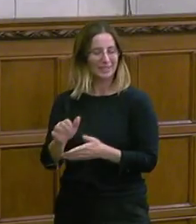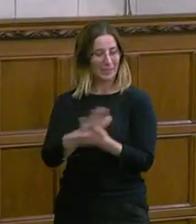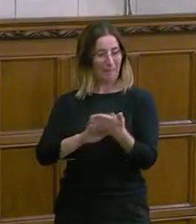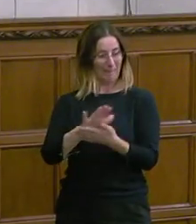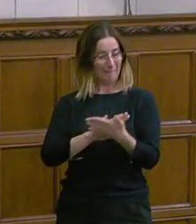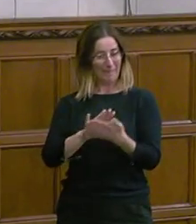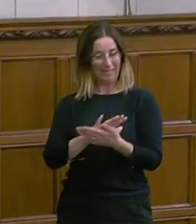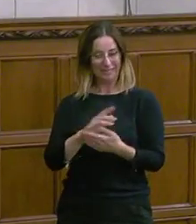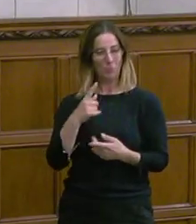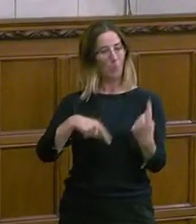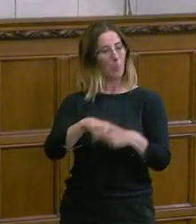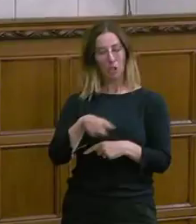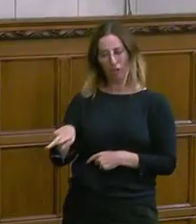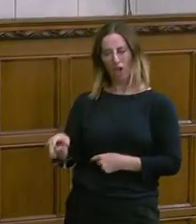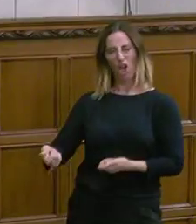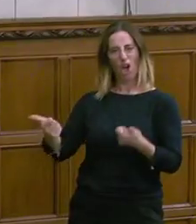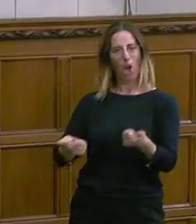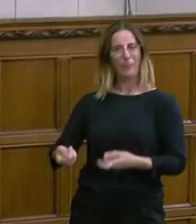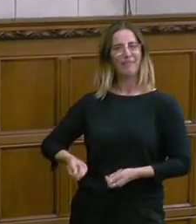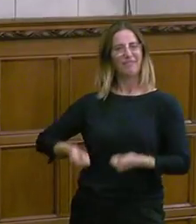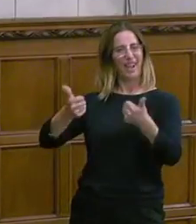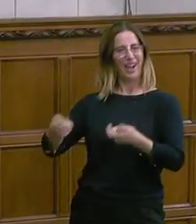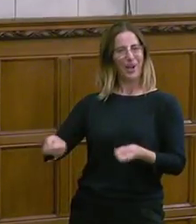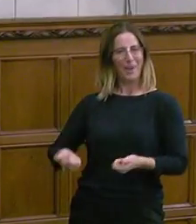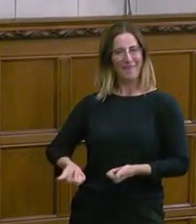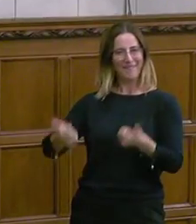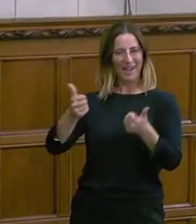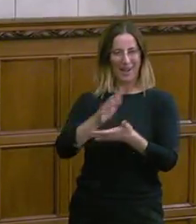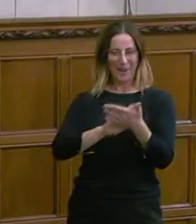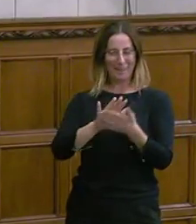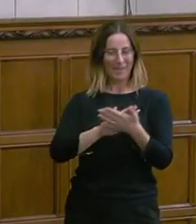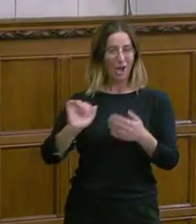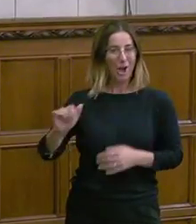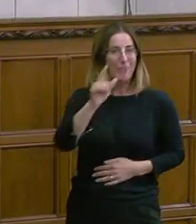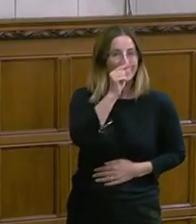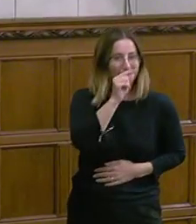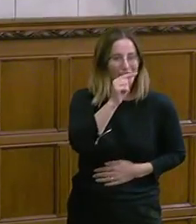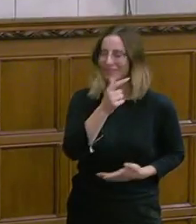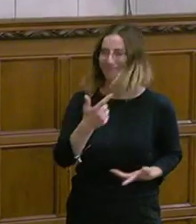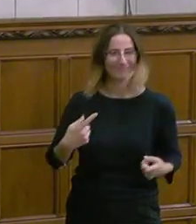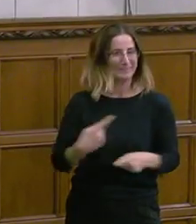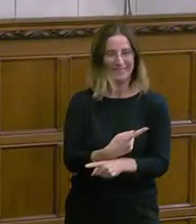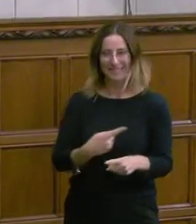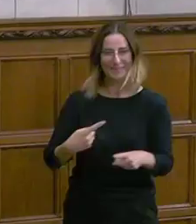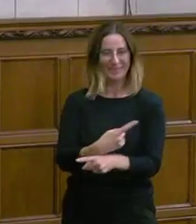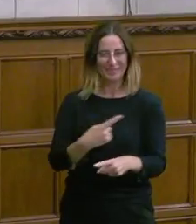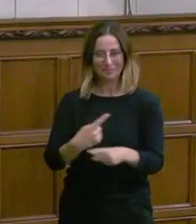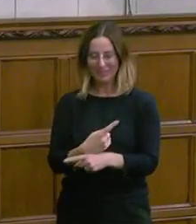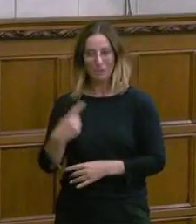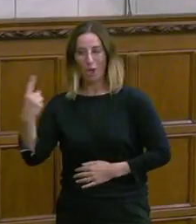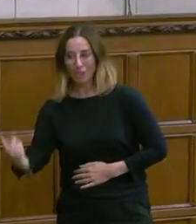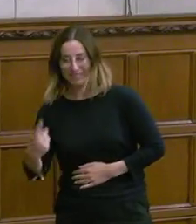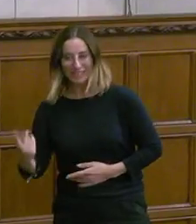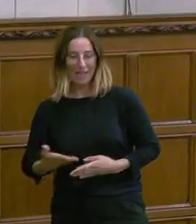she requires to fulfill her potential is often missed. That's because Ella has to put extra effort